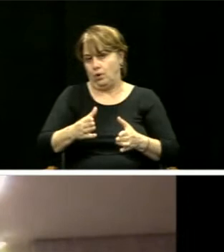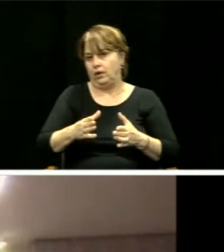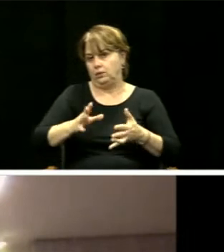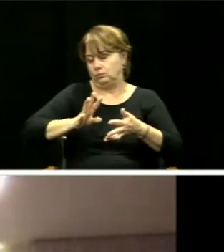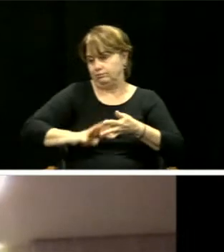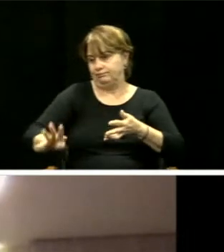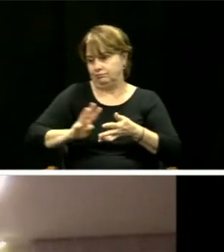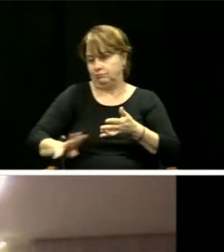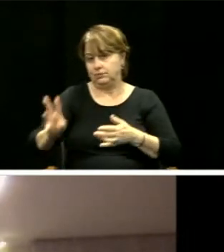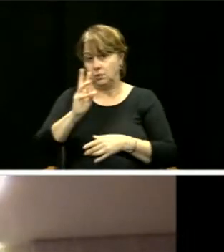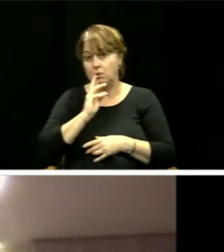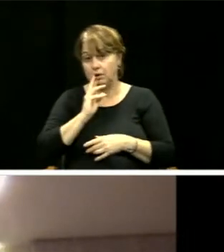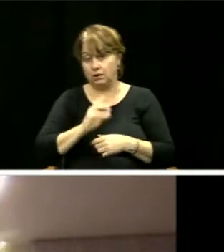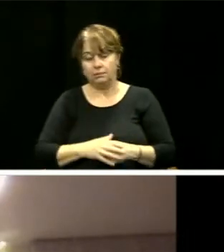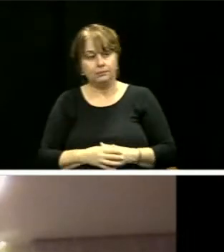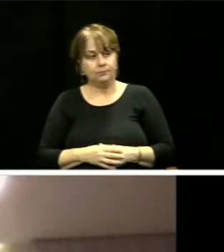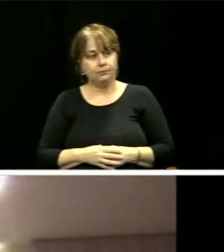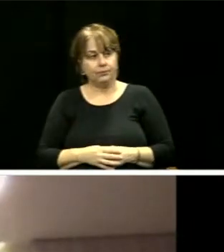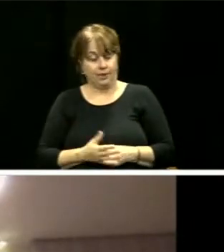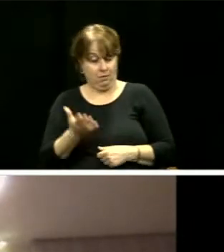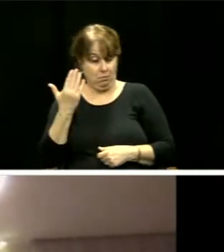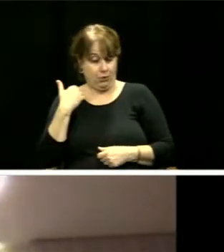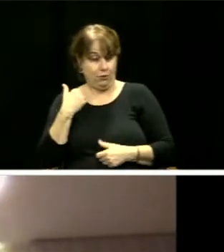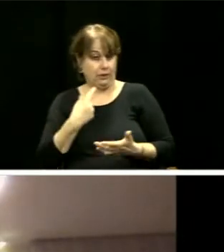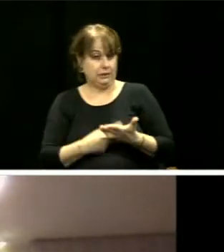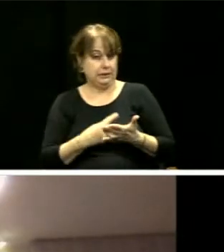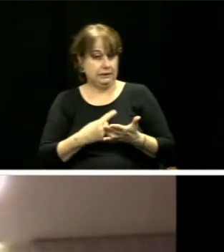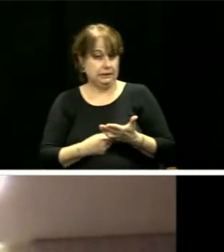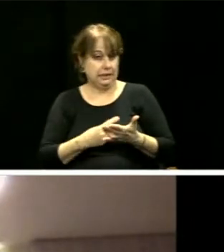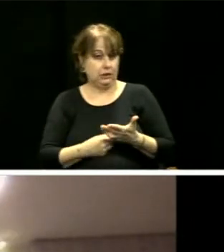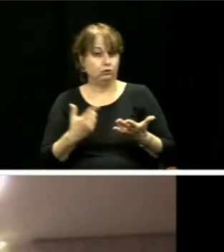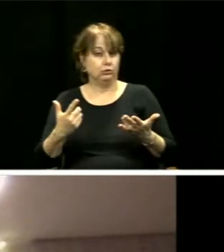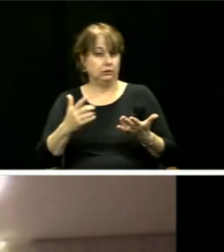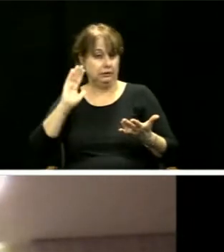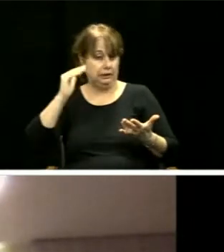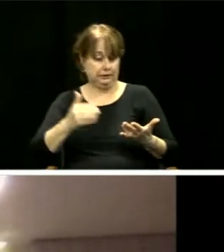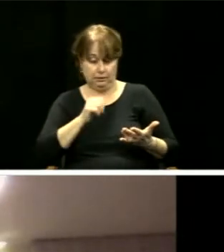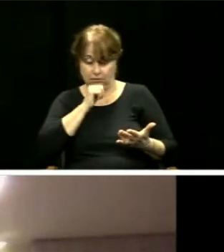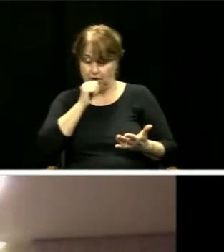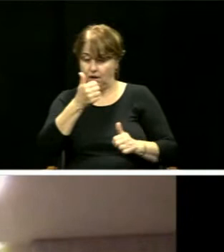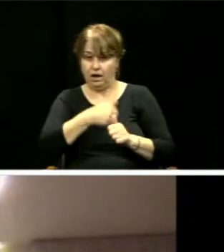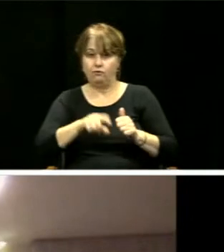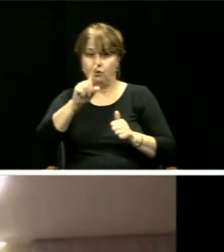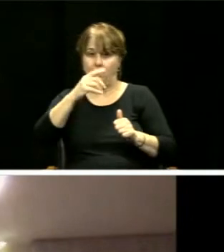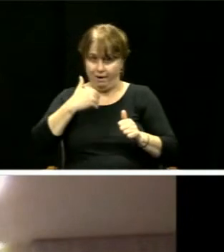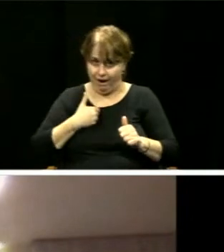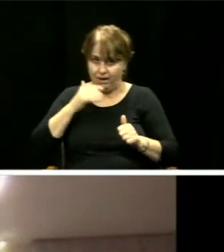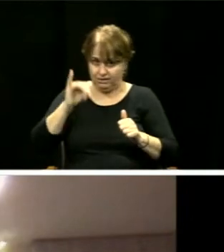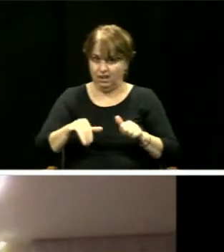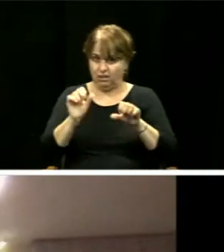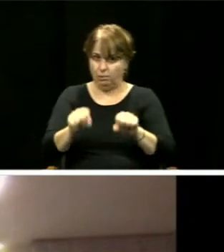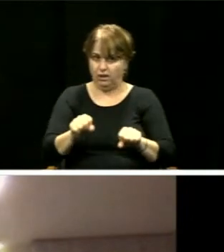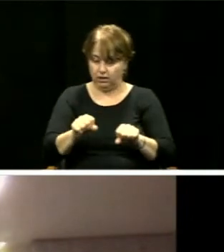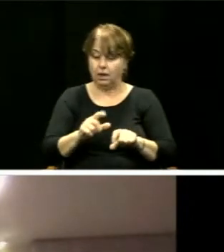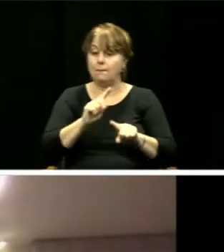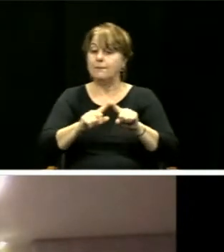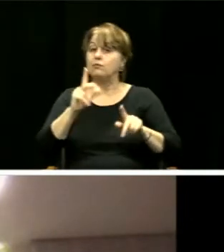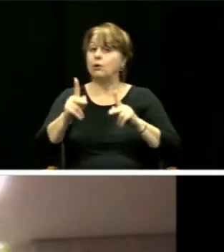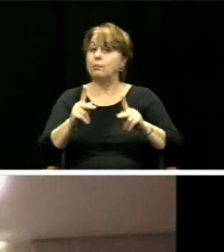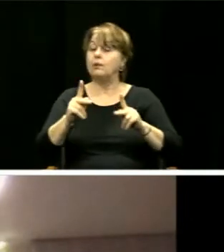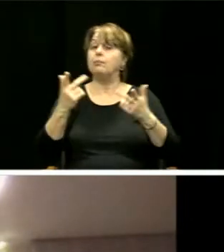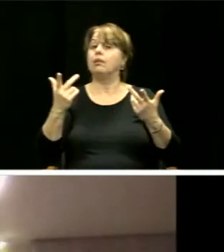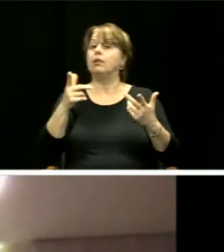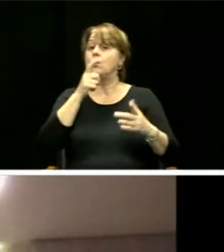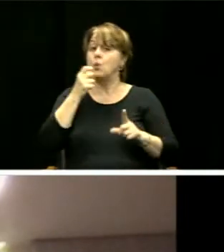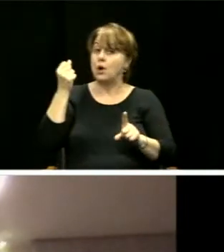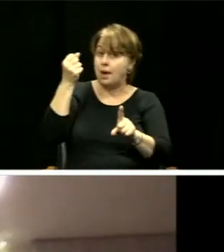which earlier in this discussion, it was, clearly it is not for everybody. But for the people that it does impact and the